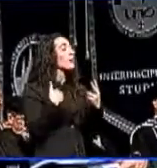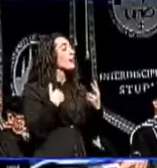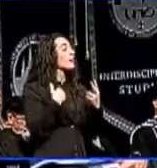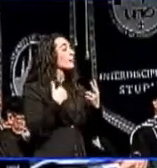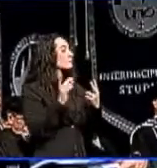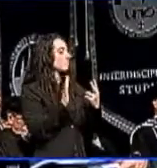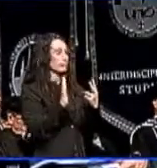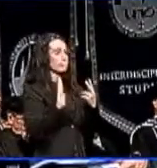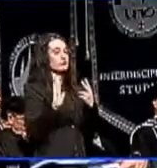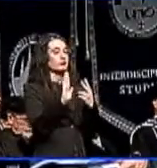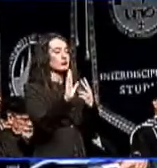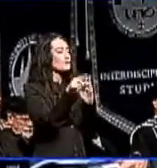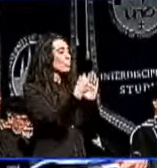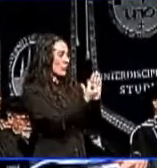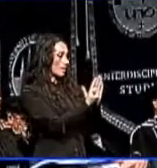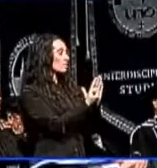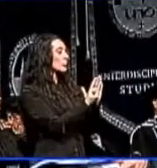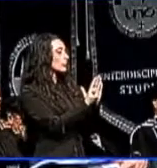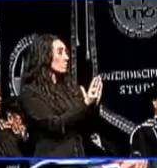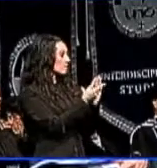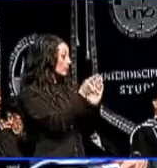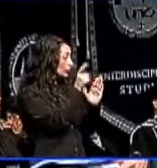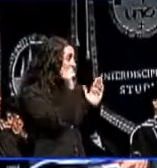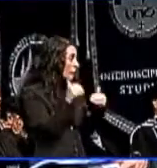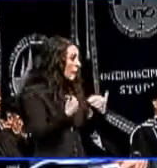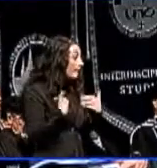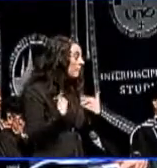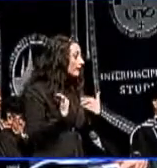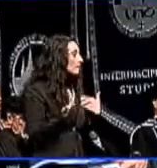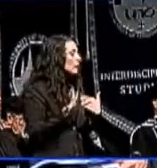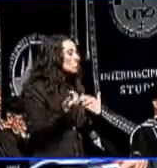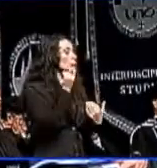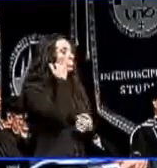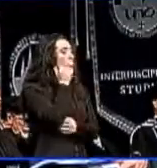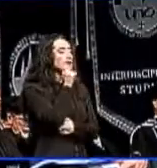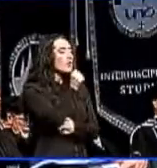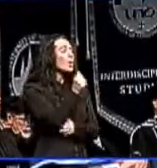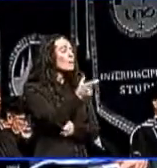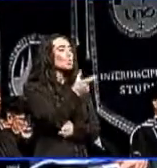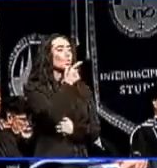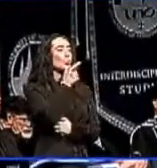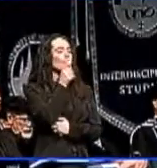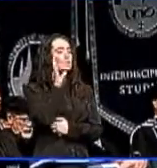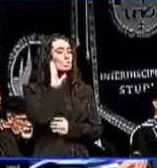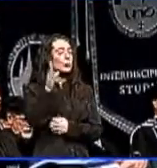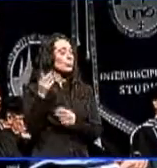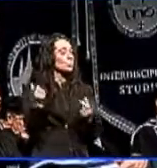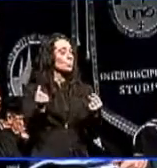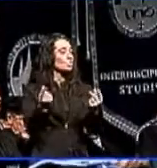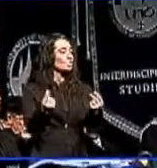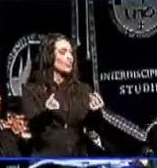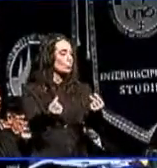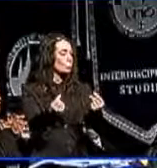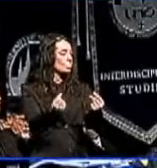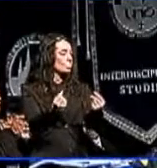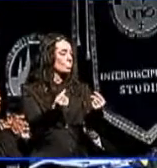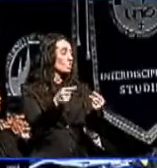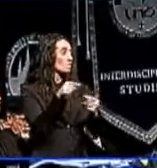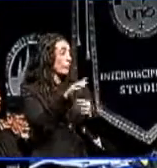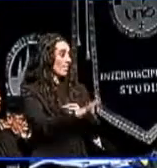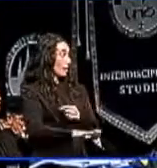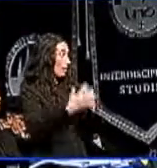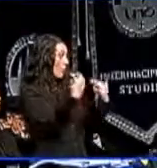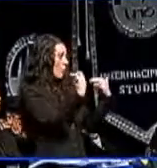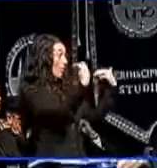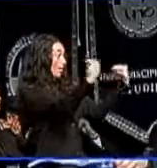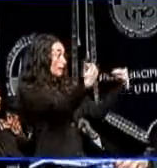don't act, who will? Leadership is the return on this investment. And to this audience,